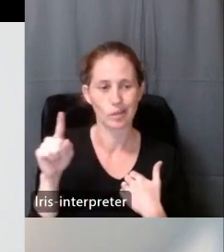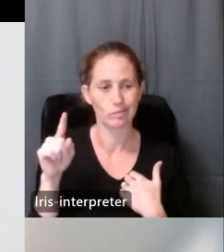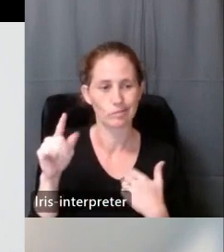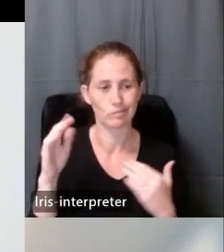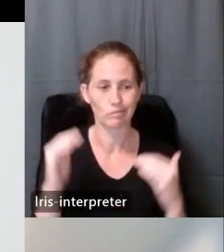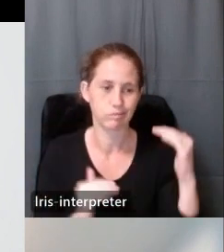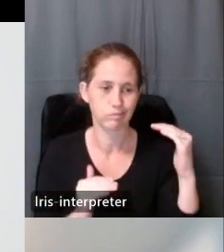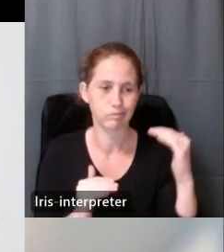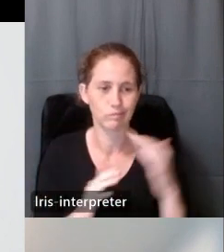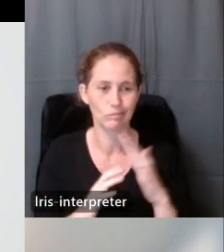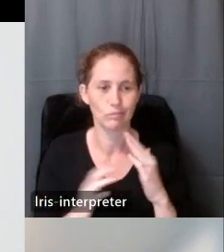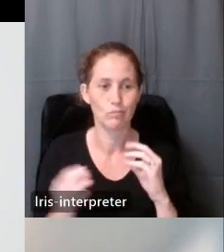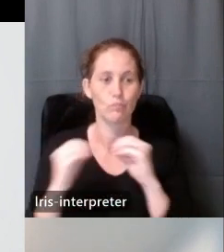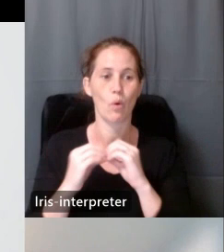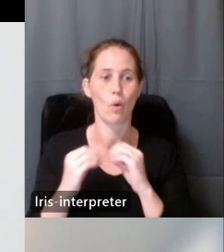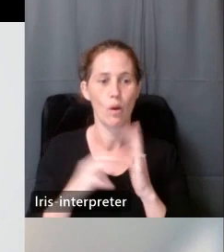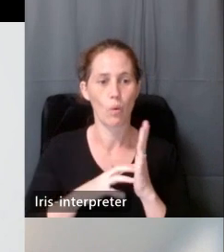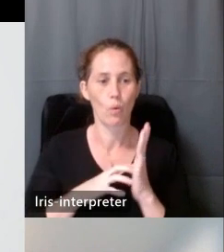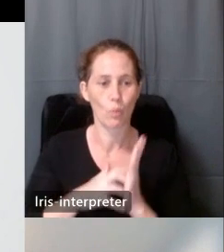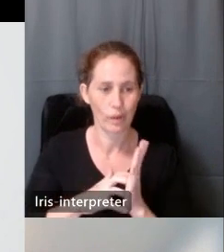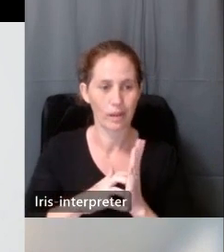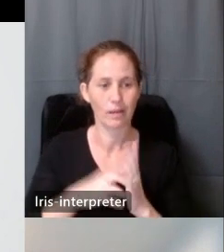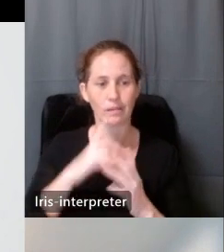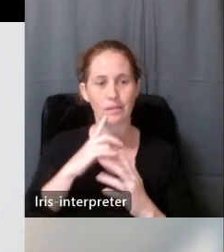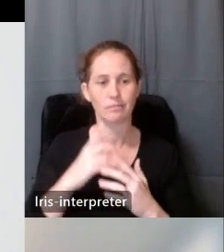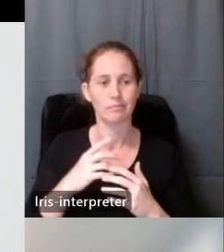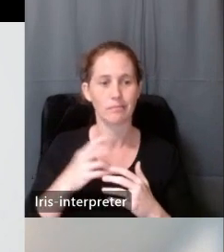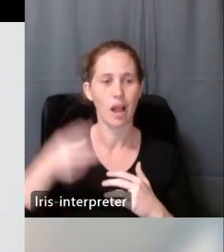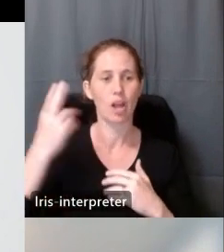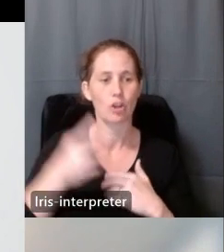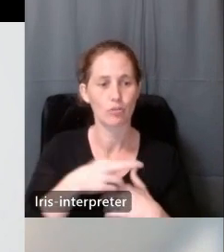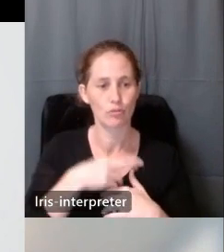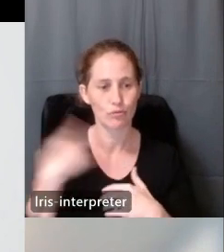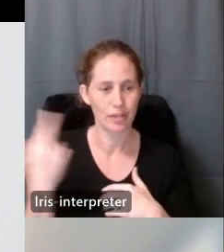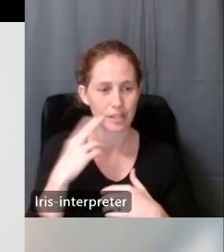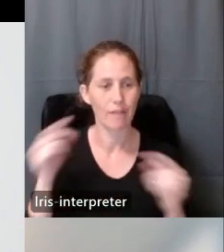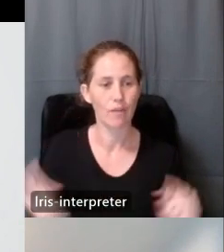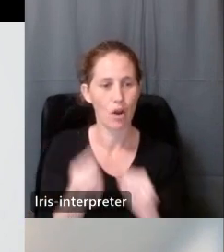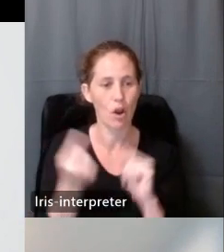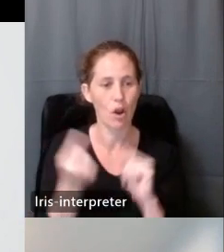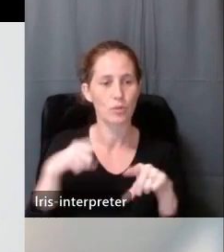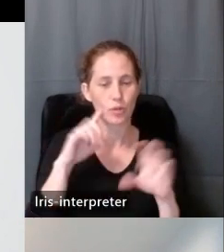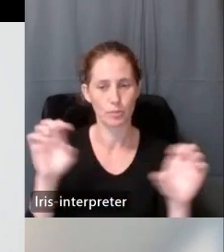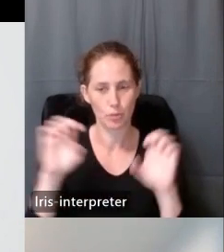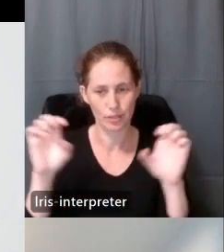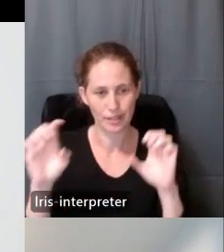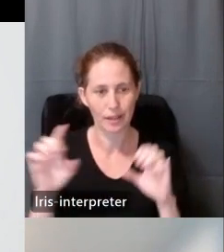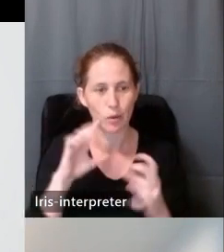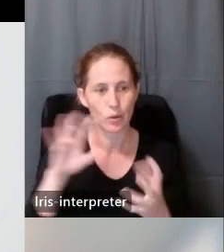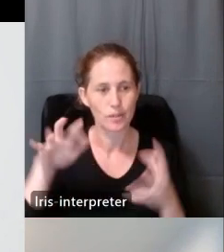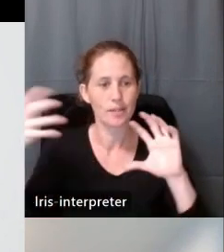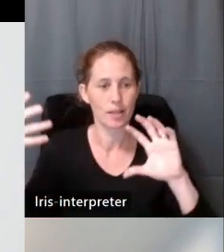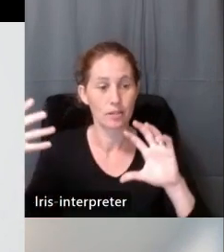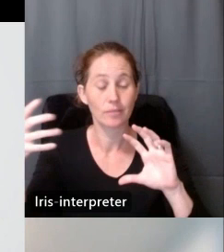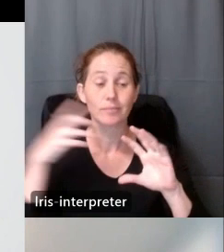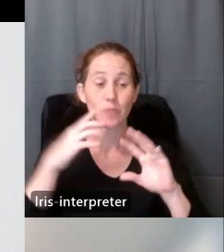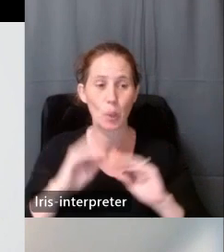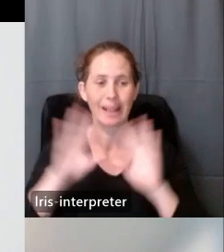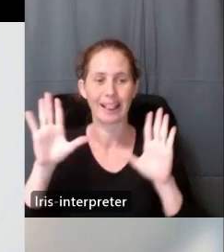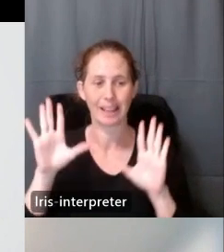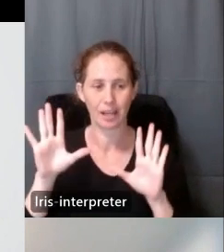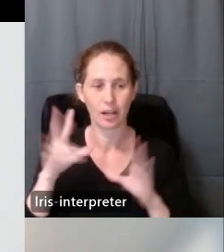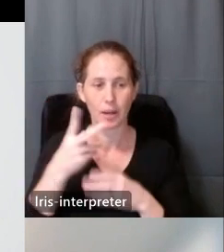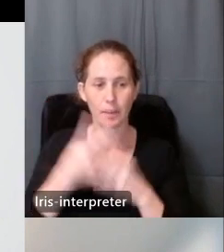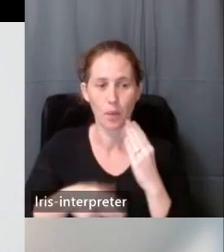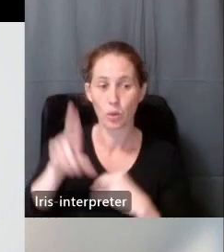disproportionately vulnerable to harm in the event of an emergency or disaster. So it's clear both from